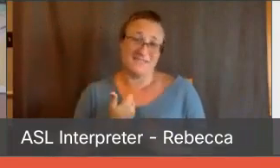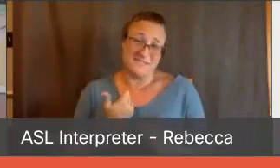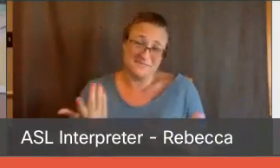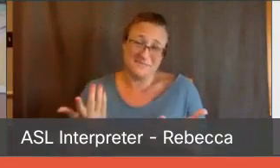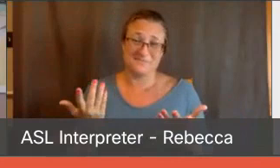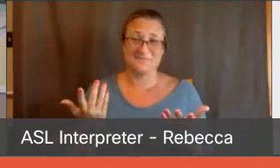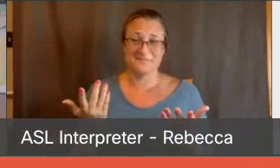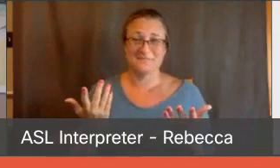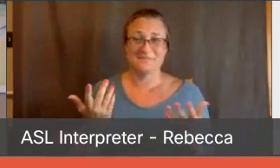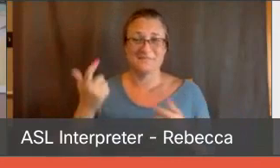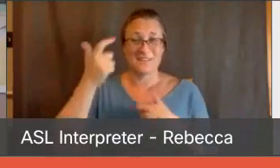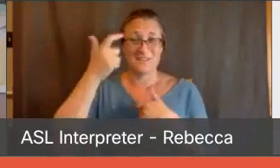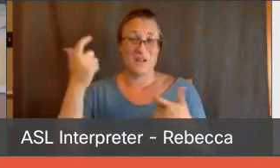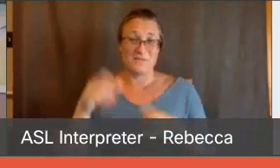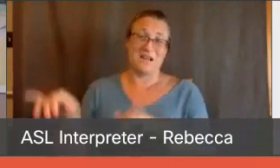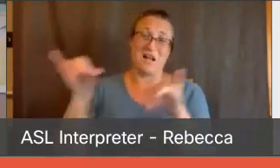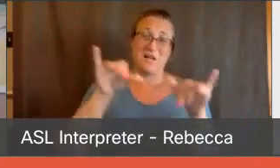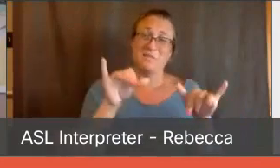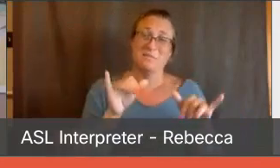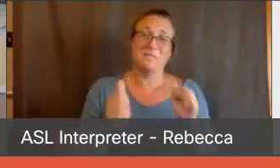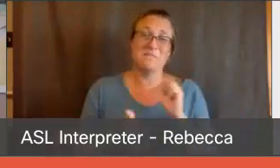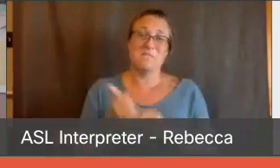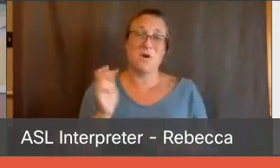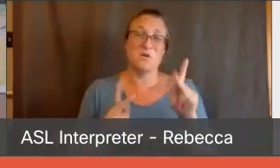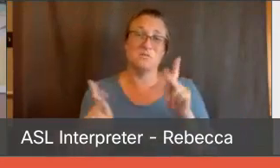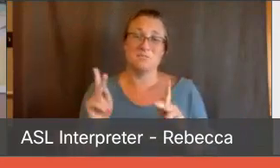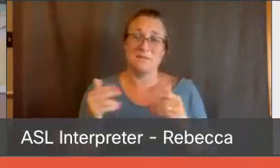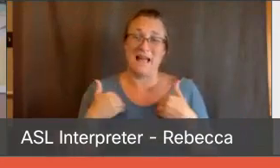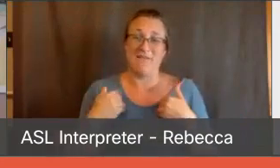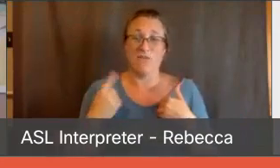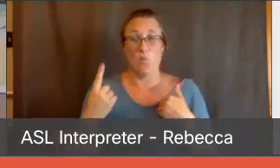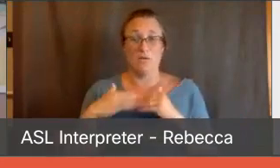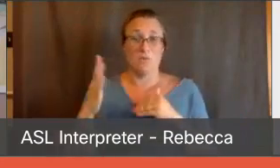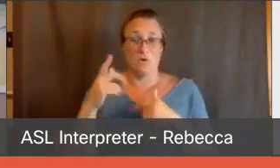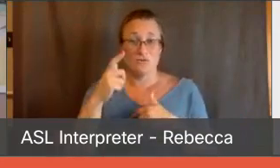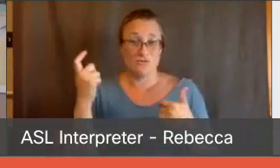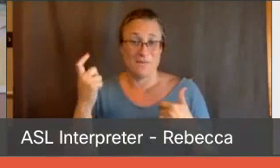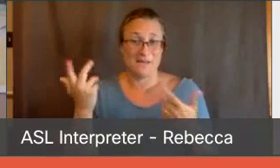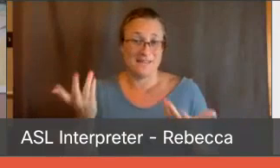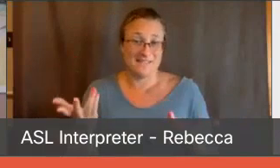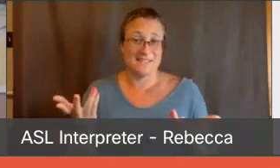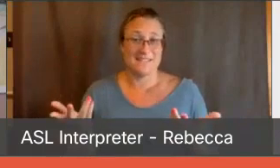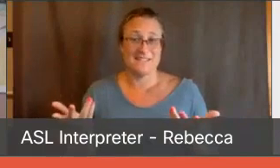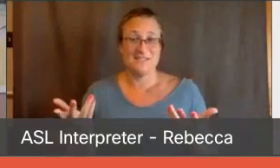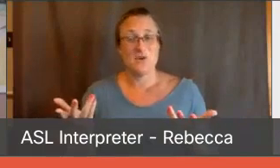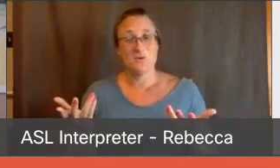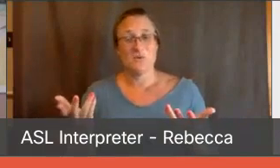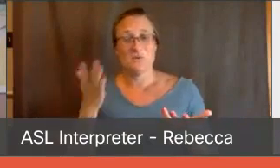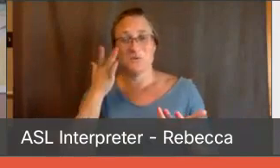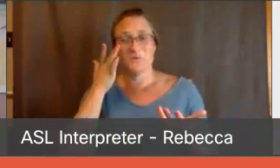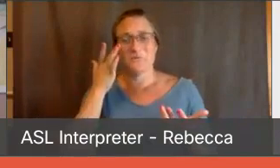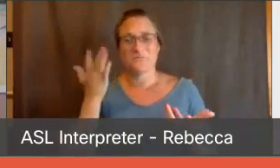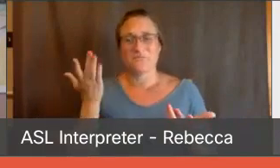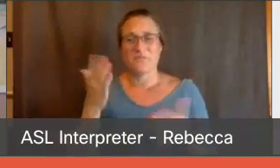because trauma is pretty common. Most people have experienced at least one type of trauma in their life. And so we all probably